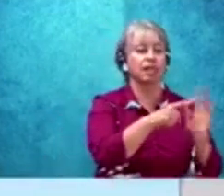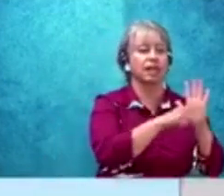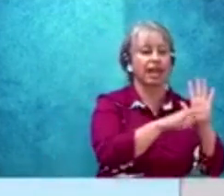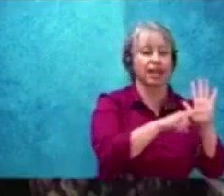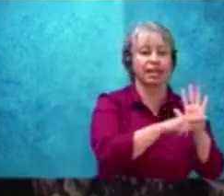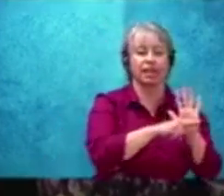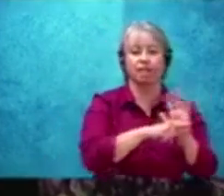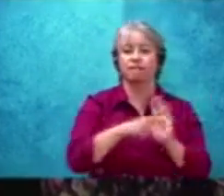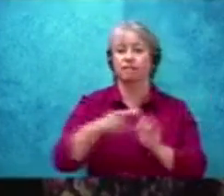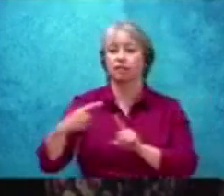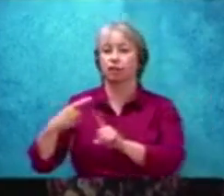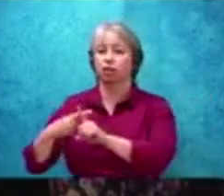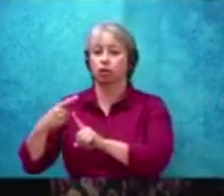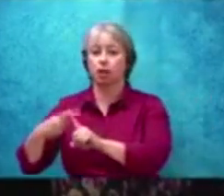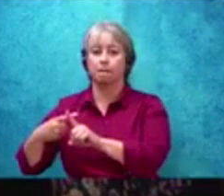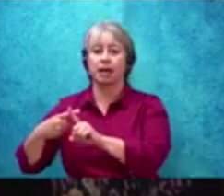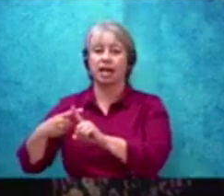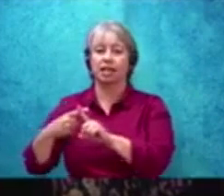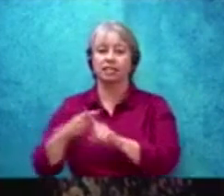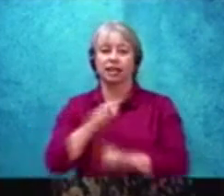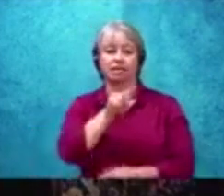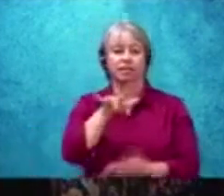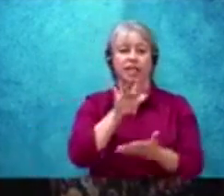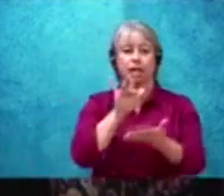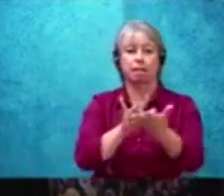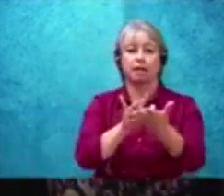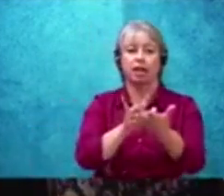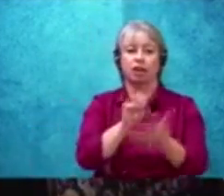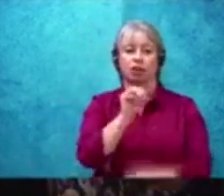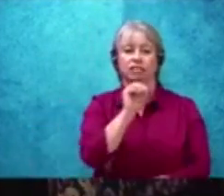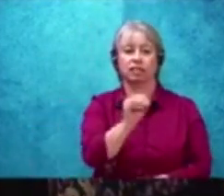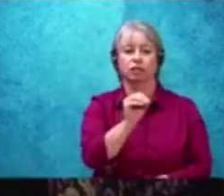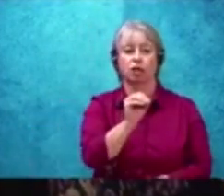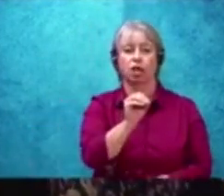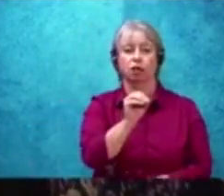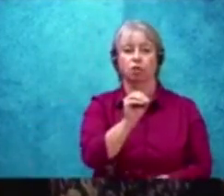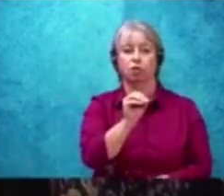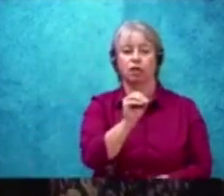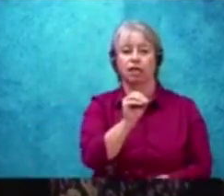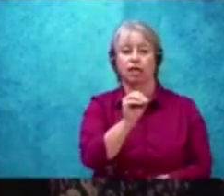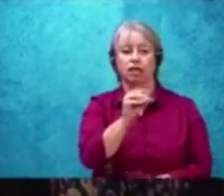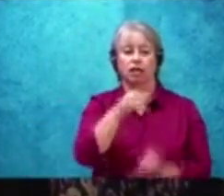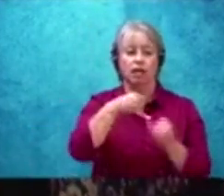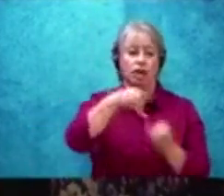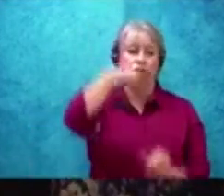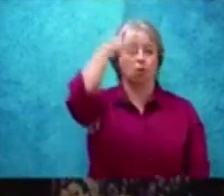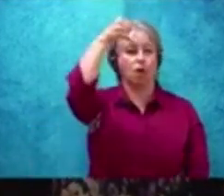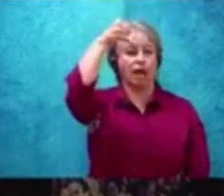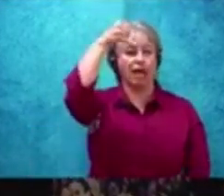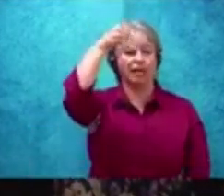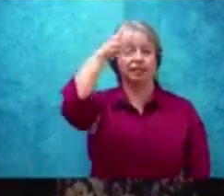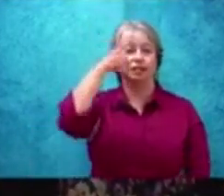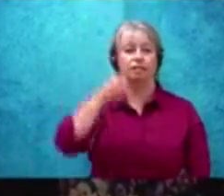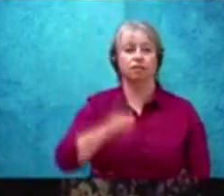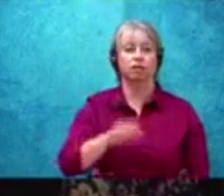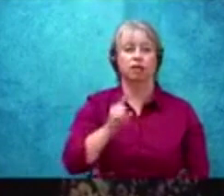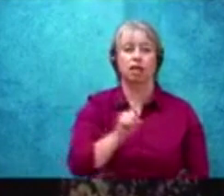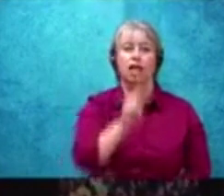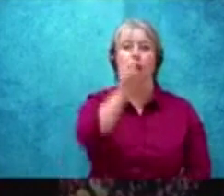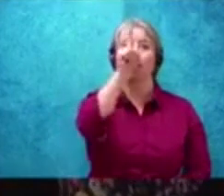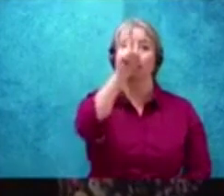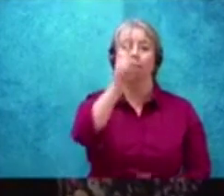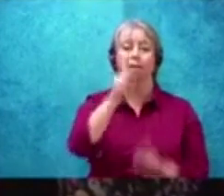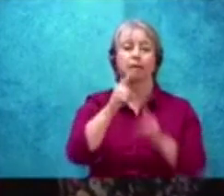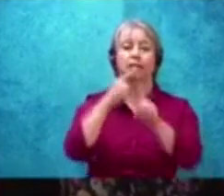right, and in the dead center, like we said before, that's zero. And on the y-axis, it's positive going